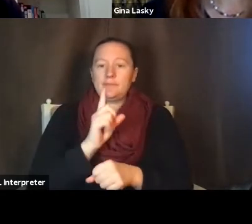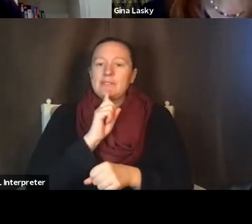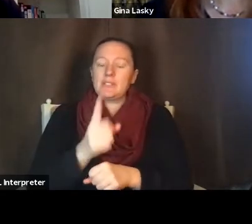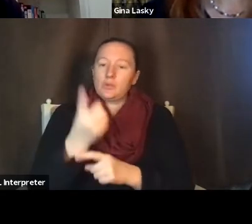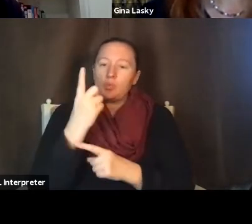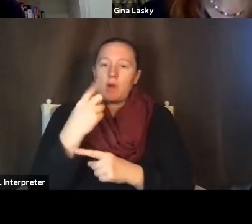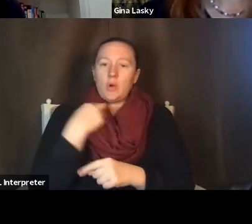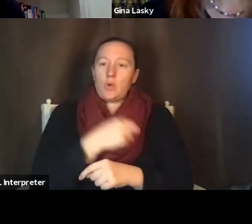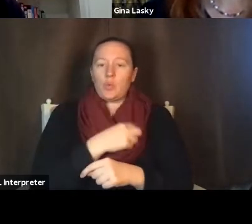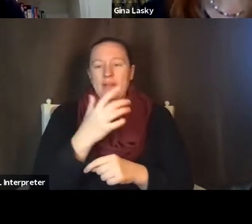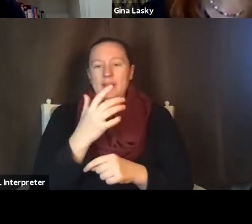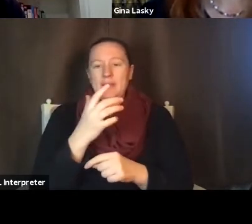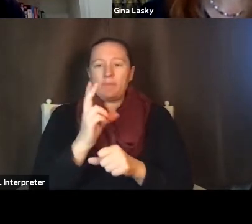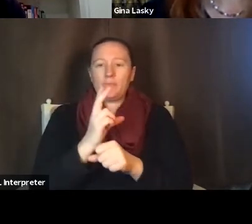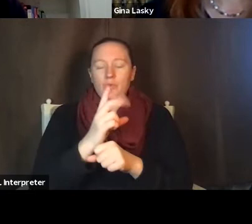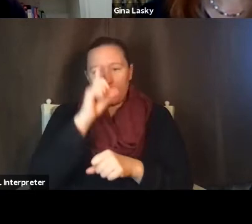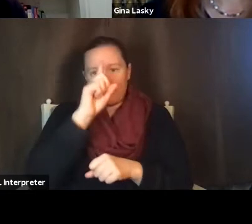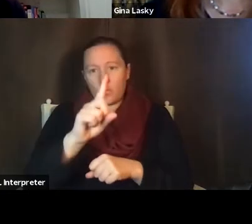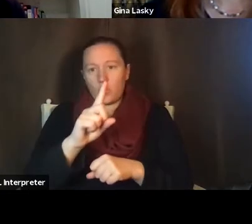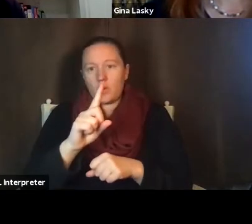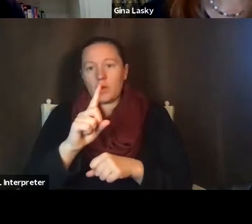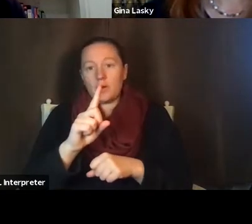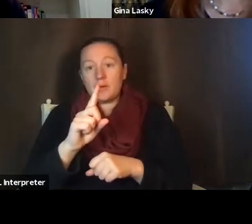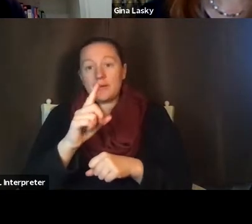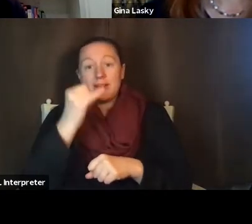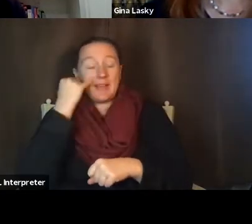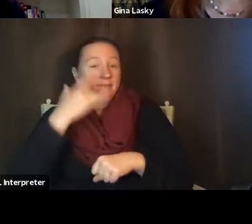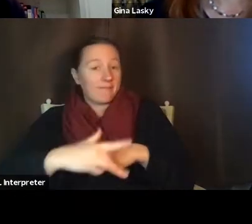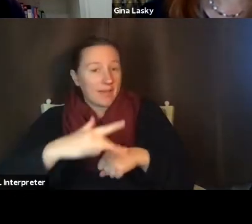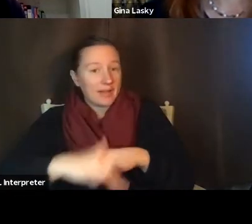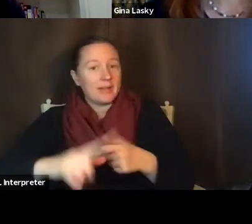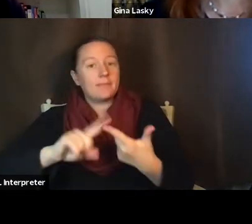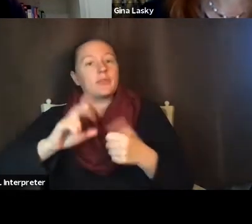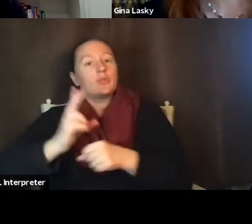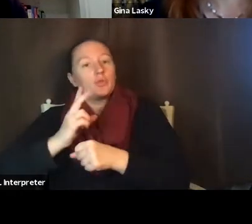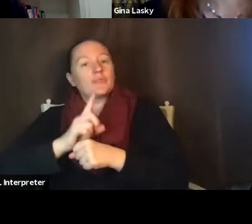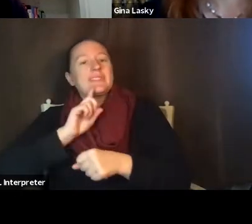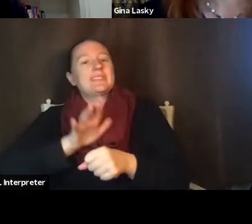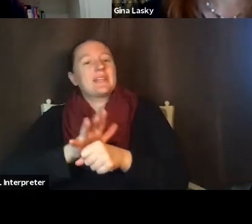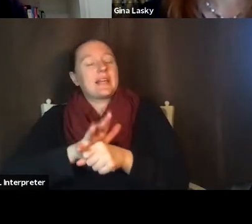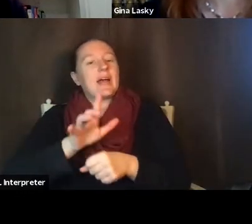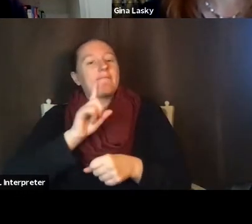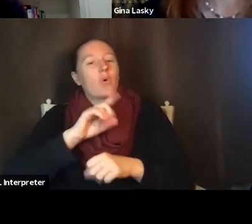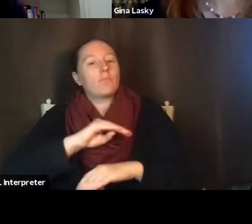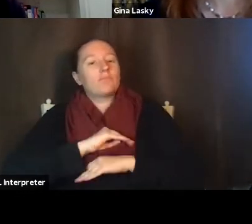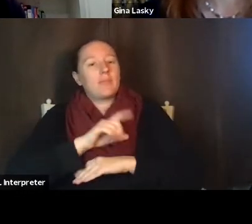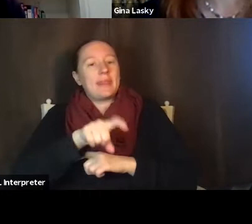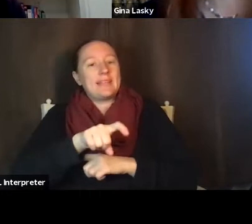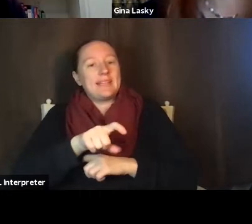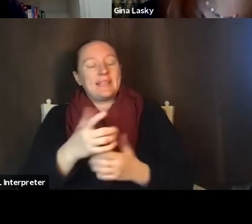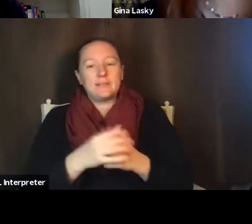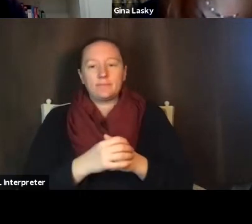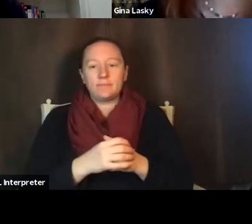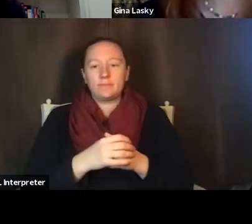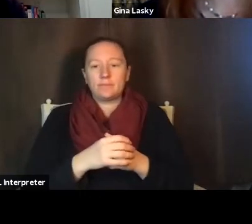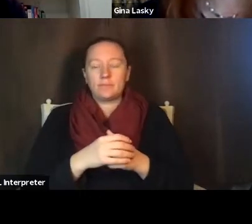service availability and use are enough to meet the behavioral health need. The big question we all have